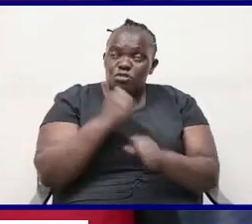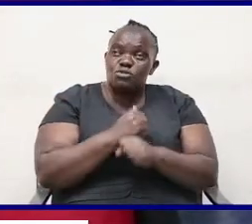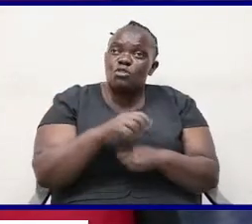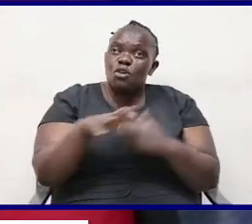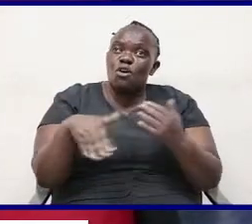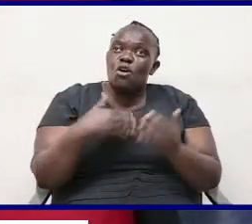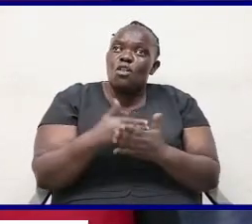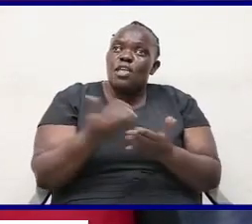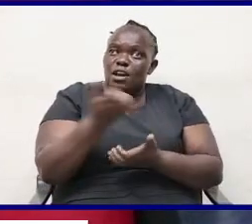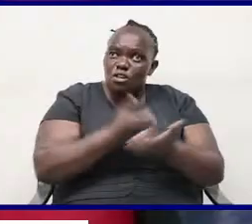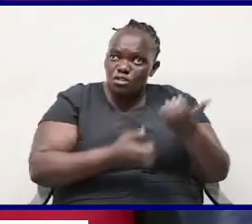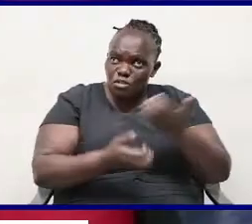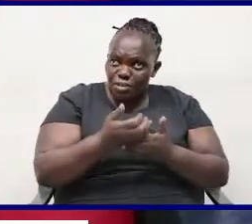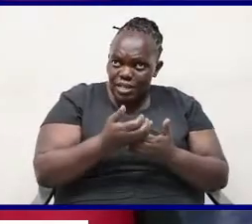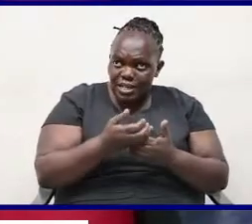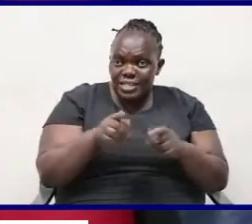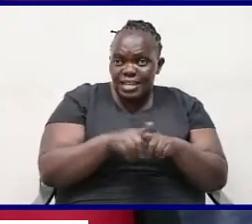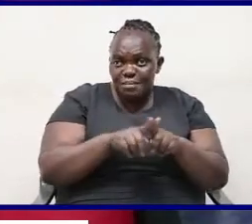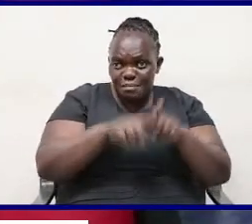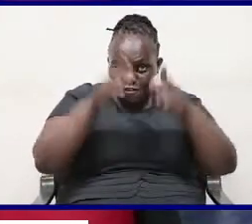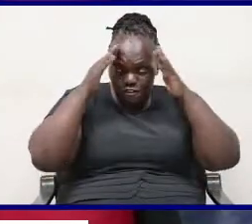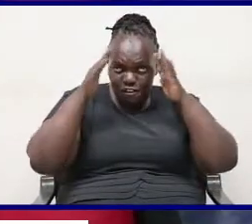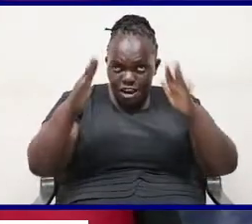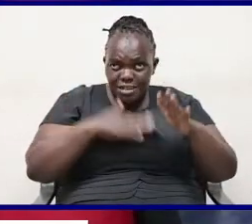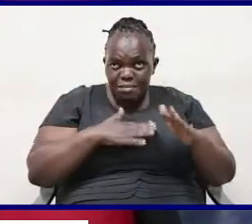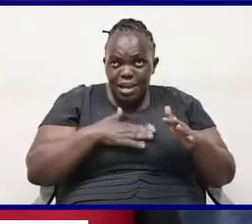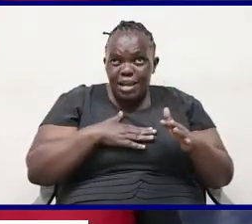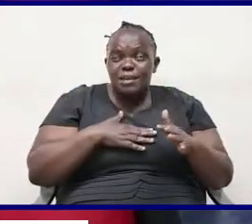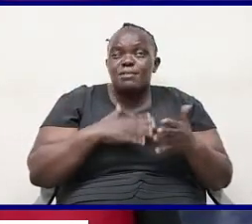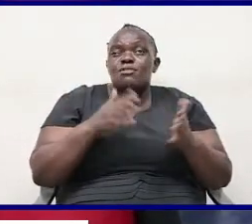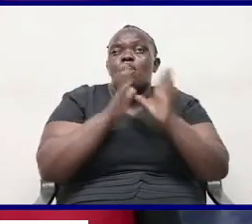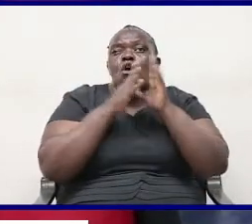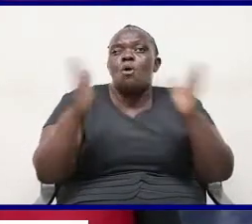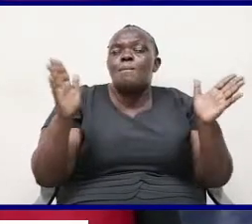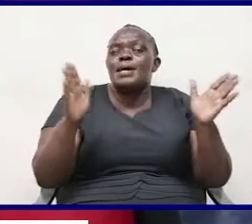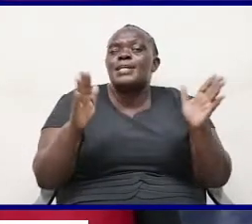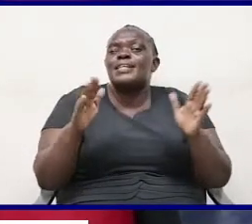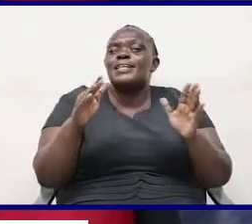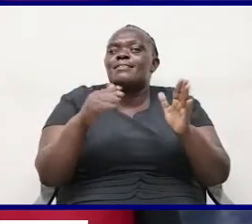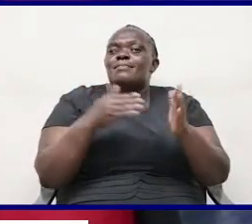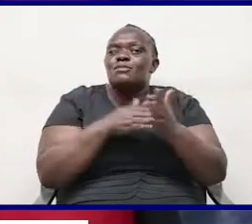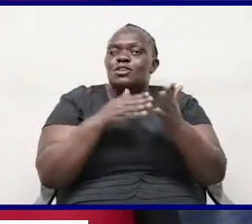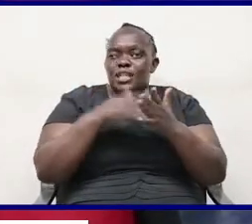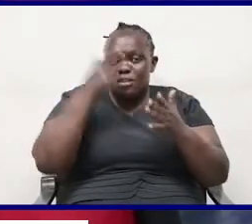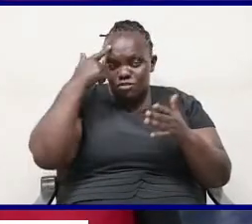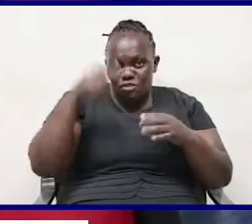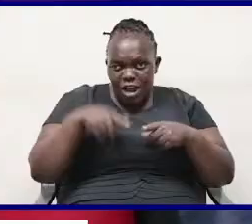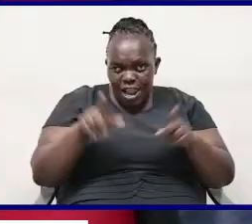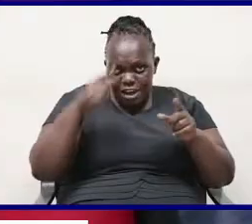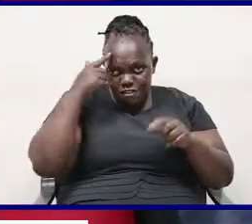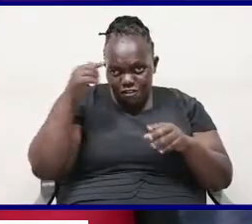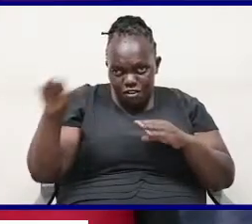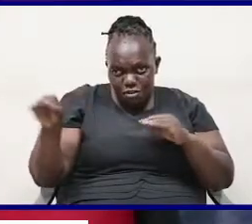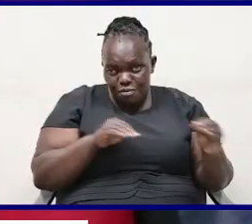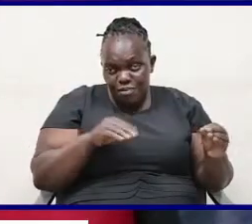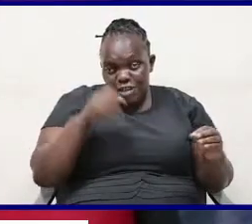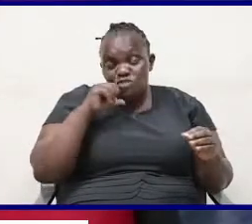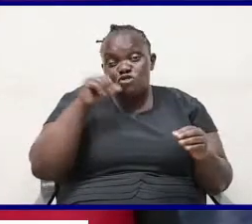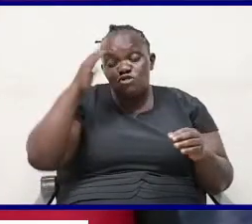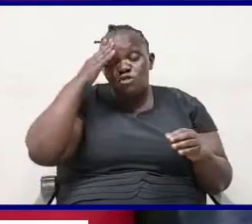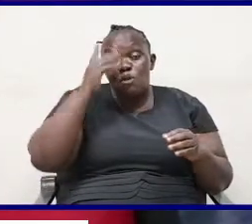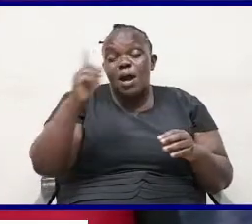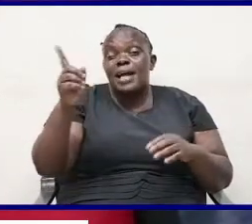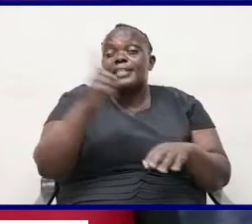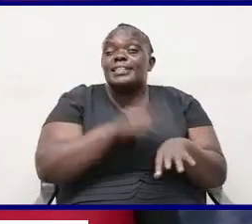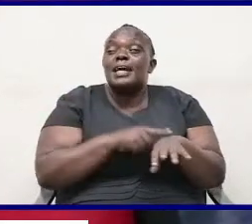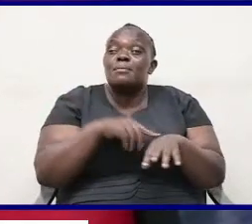doing all the economic evaluation, and my focus was how can we open up the borders to allow for movement. Okay. Little did I know that at